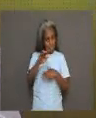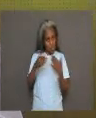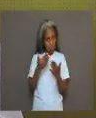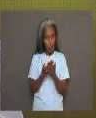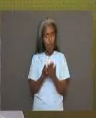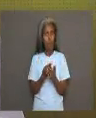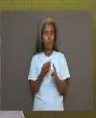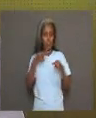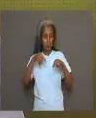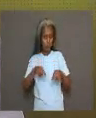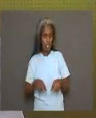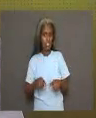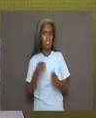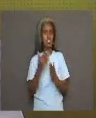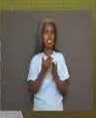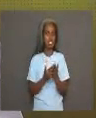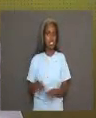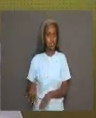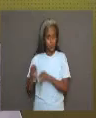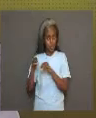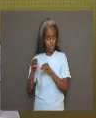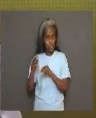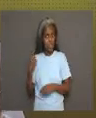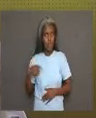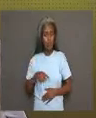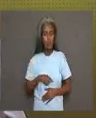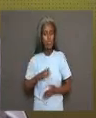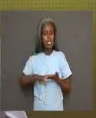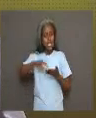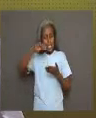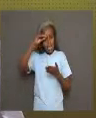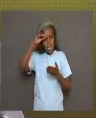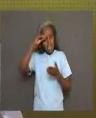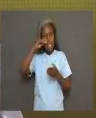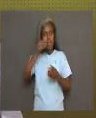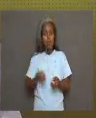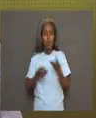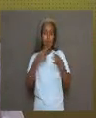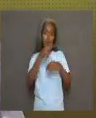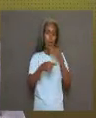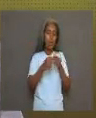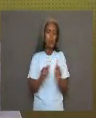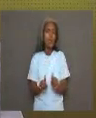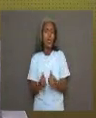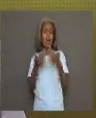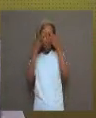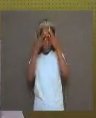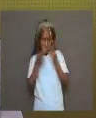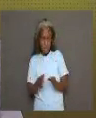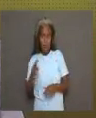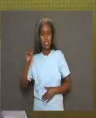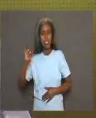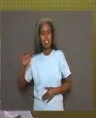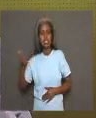That is all for today's lesson, students. We have learned more about how to determine